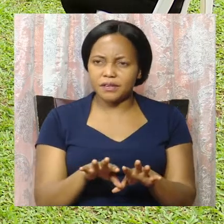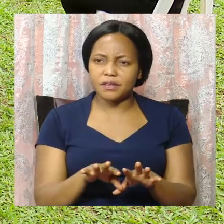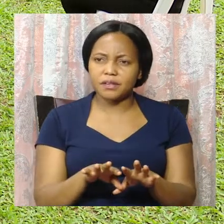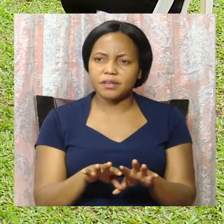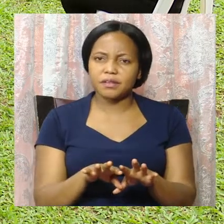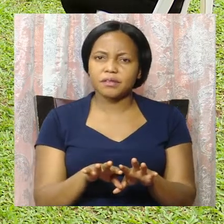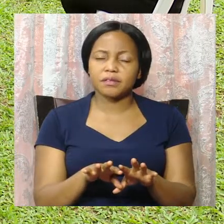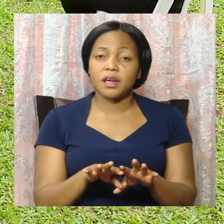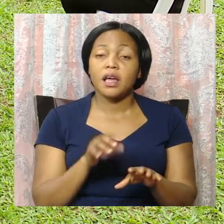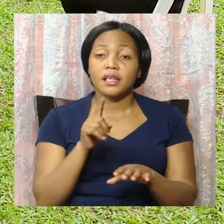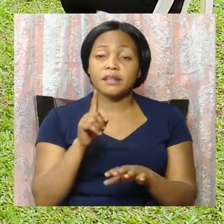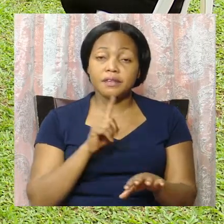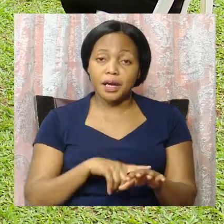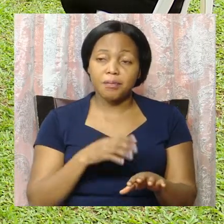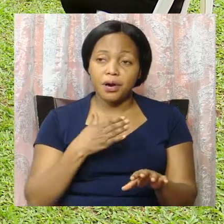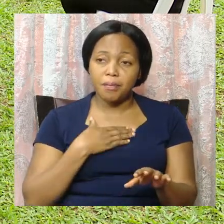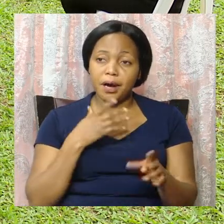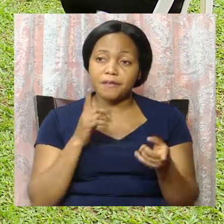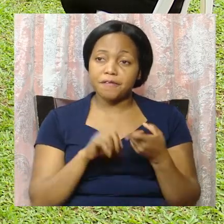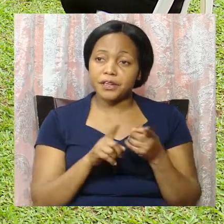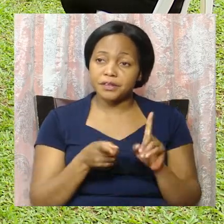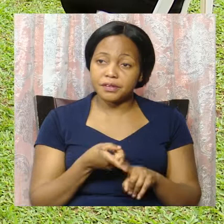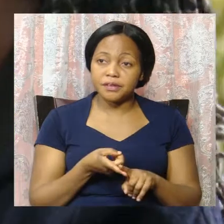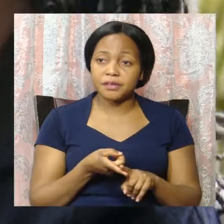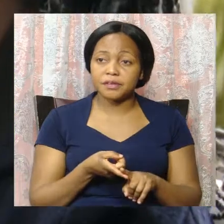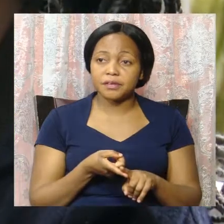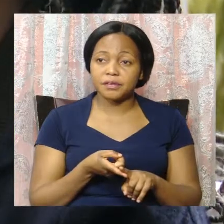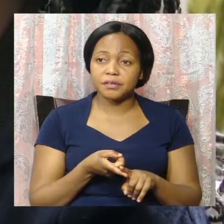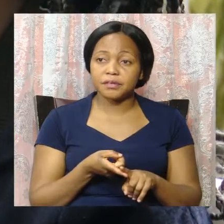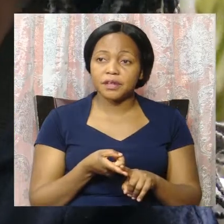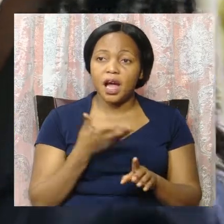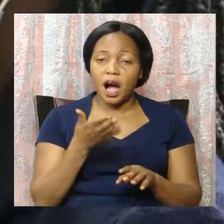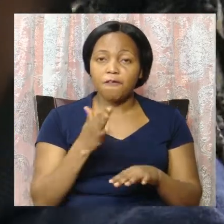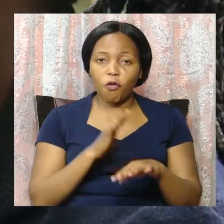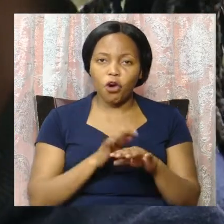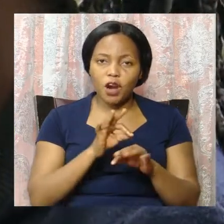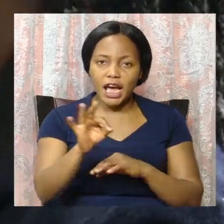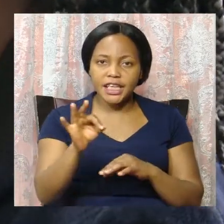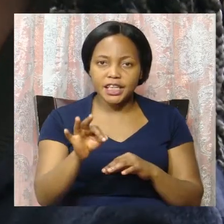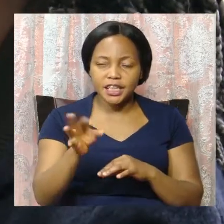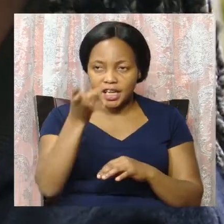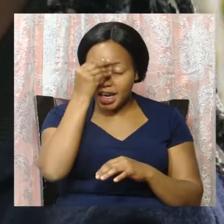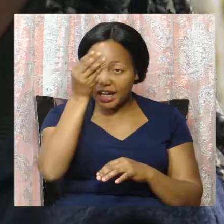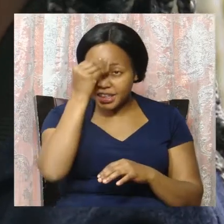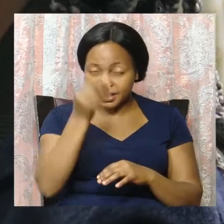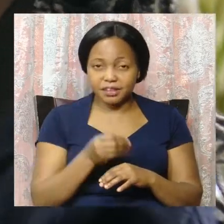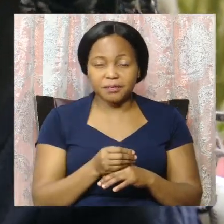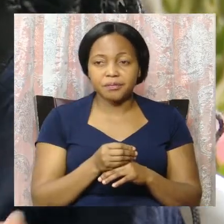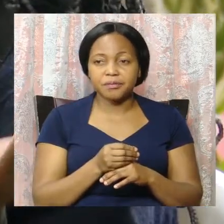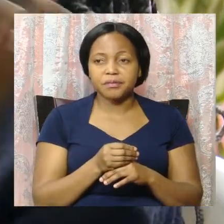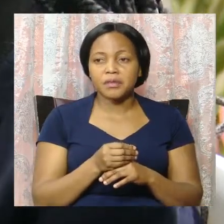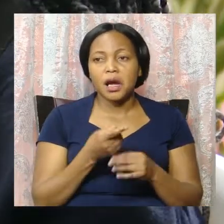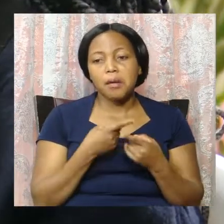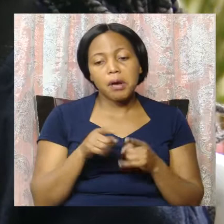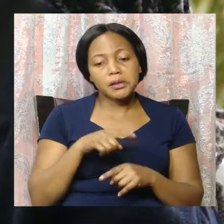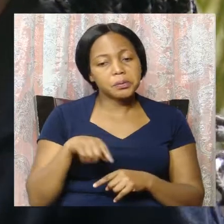affected me in a way that, like right now, my friends, like right now, are in class, like they're having online classes. But then due to